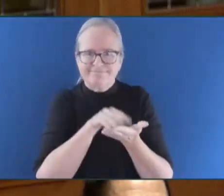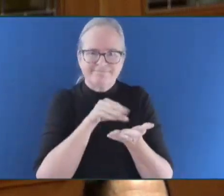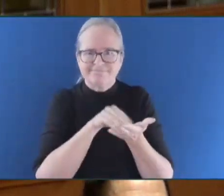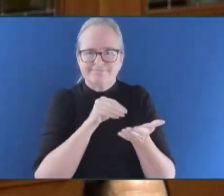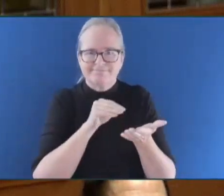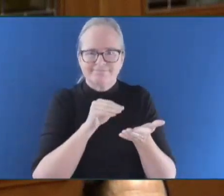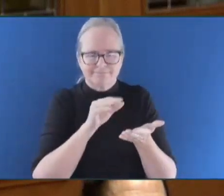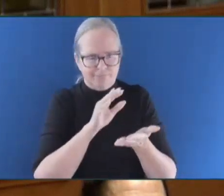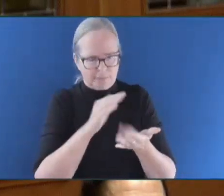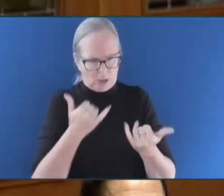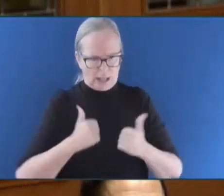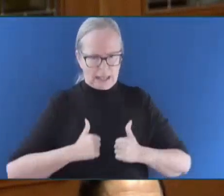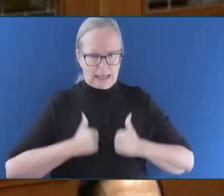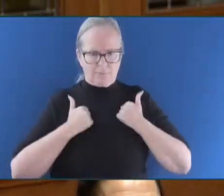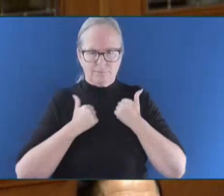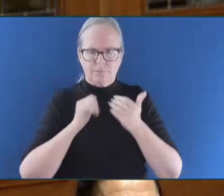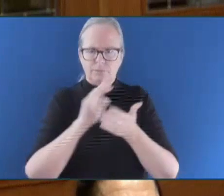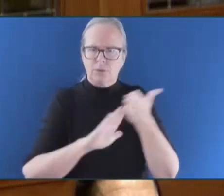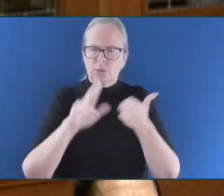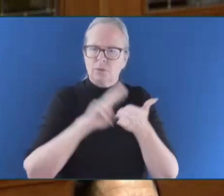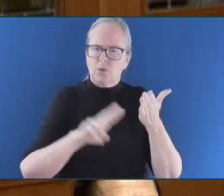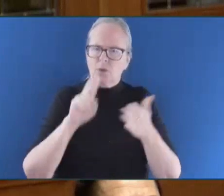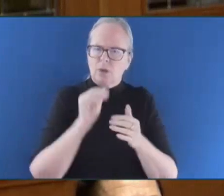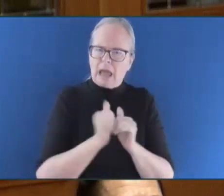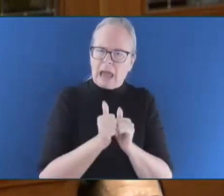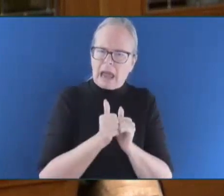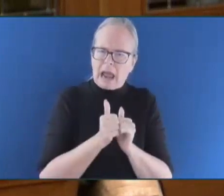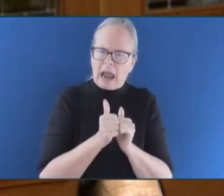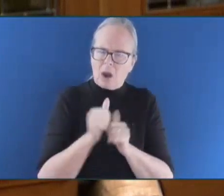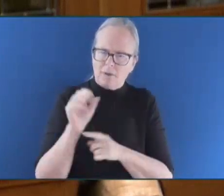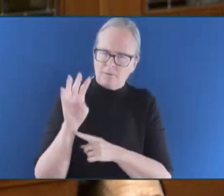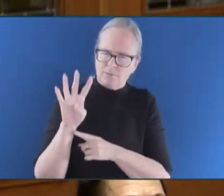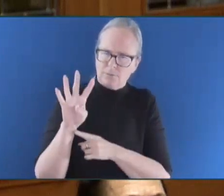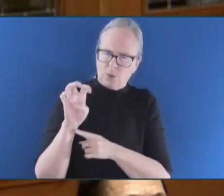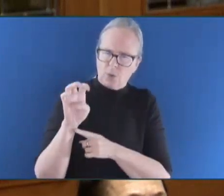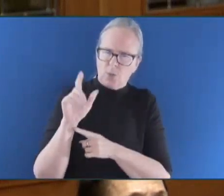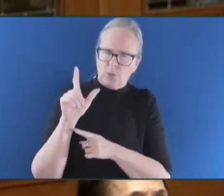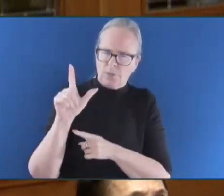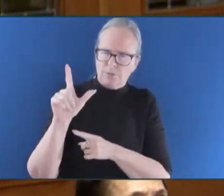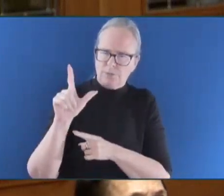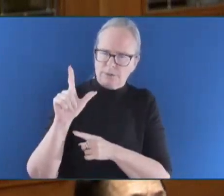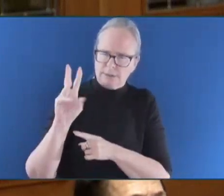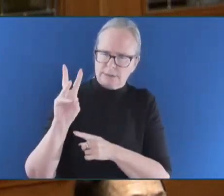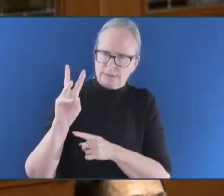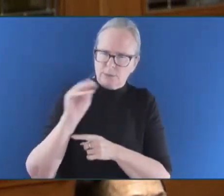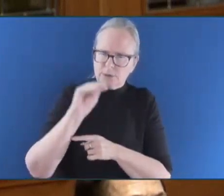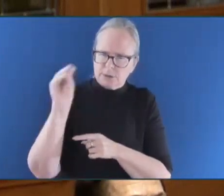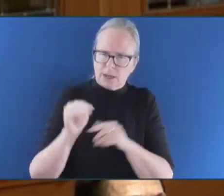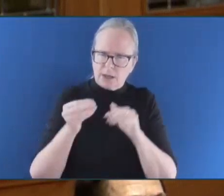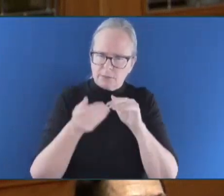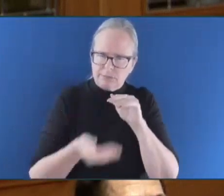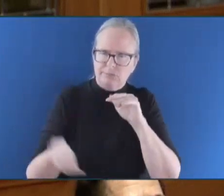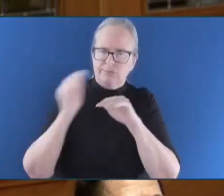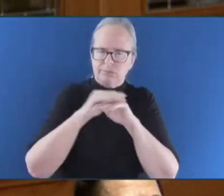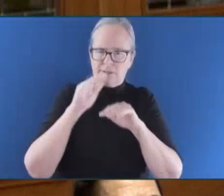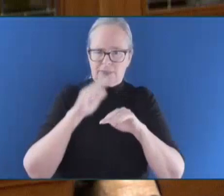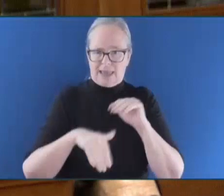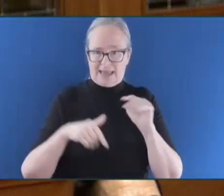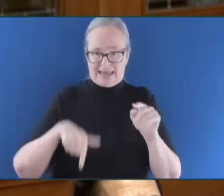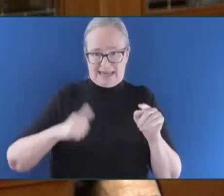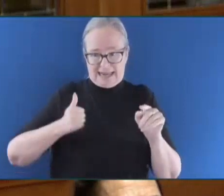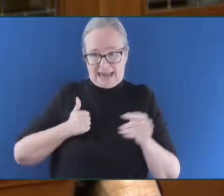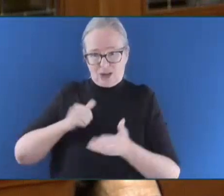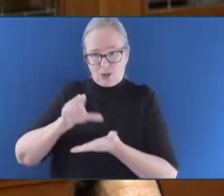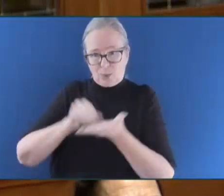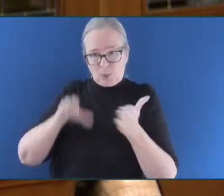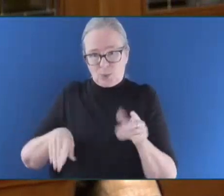pay 426% more than domestic students. We heard from international students who rely on food banks because they can't